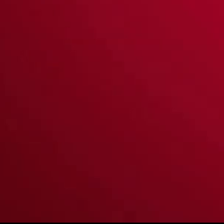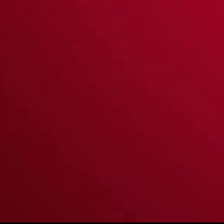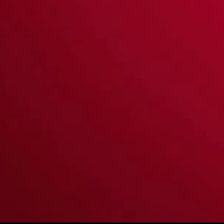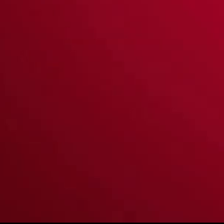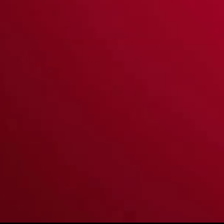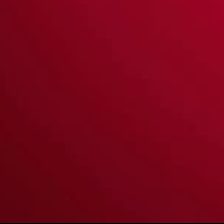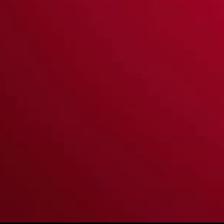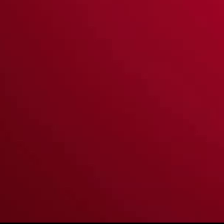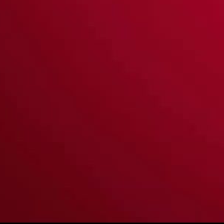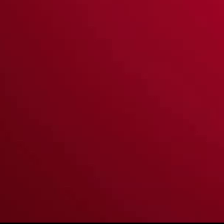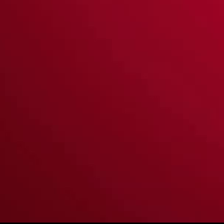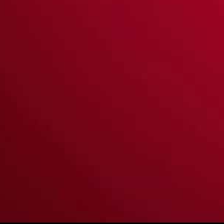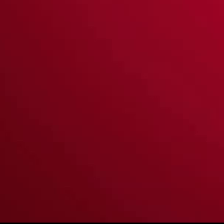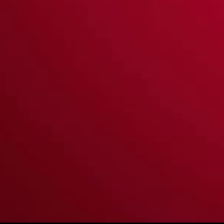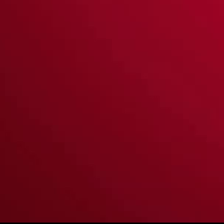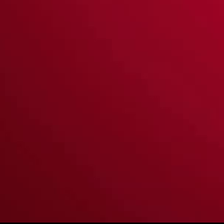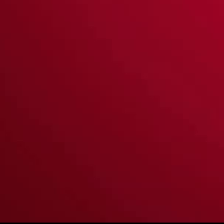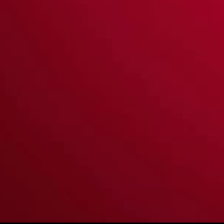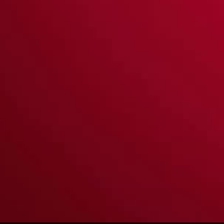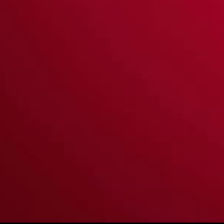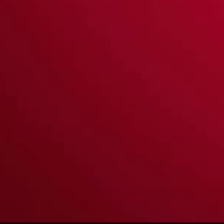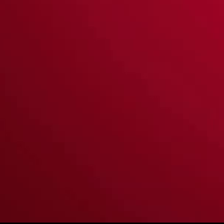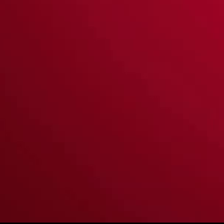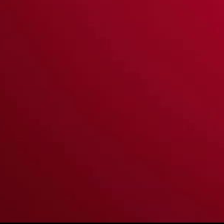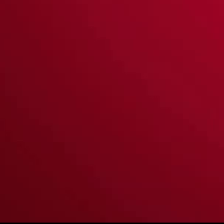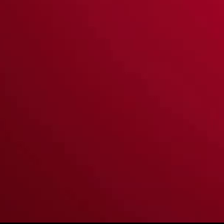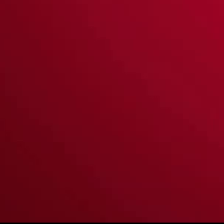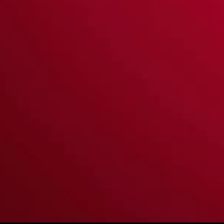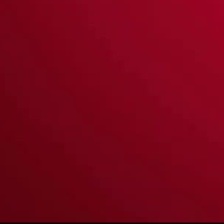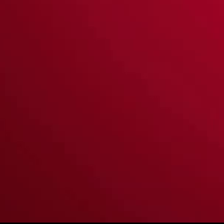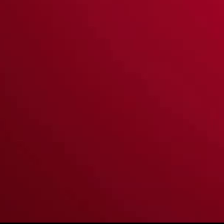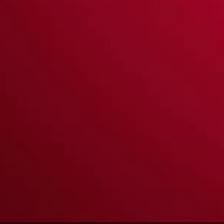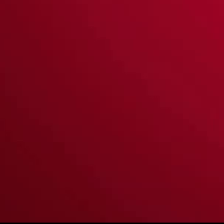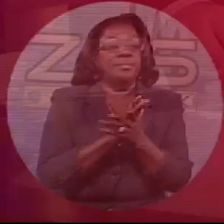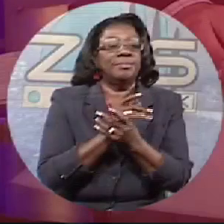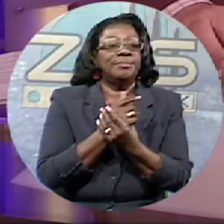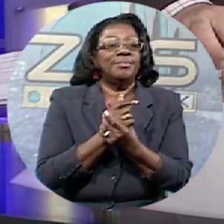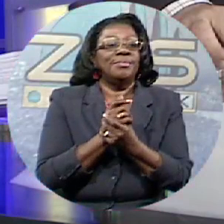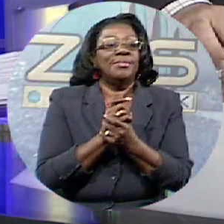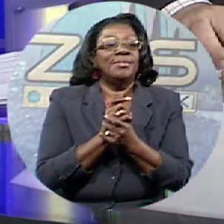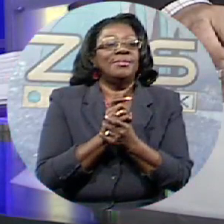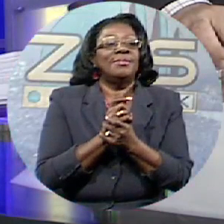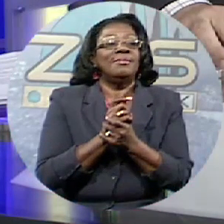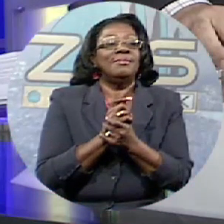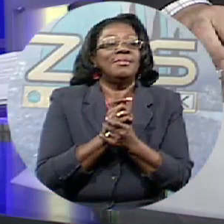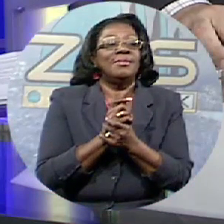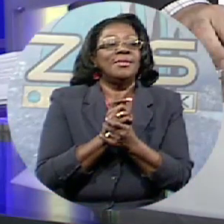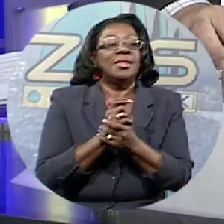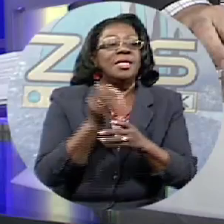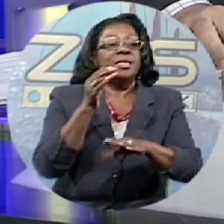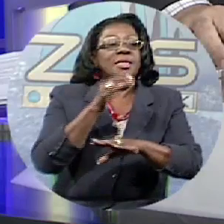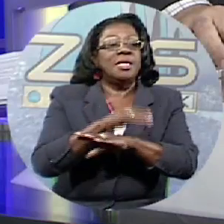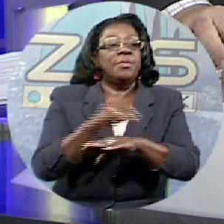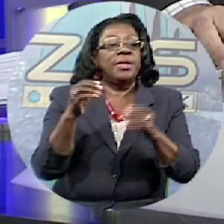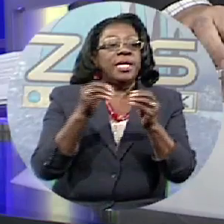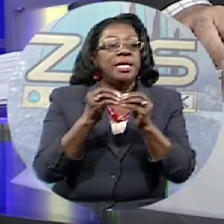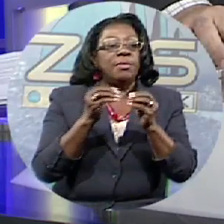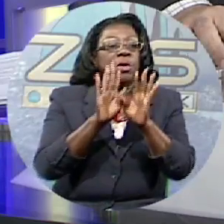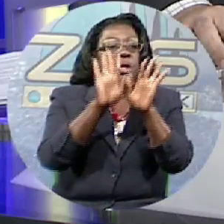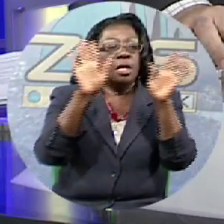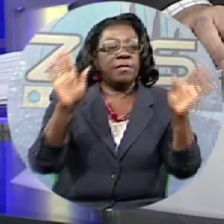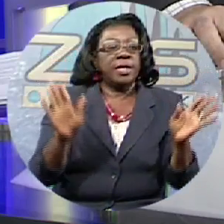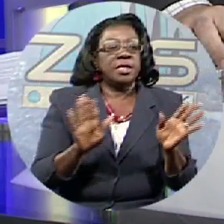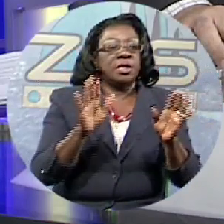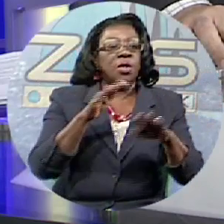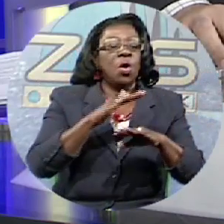portion of the news brought to you by McDonald's. McDonald's, I'm loving it. Tonight, we're getting more clarification on the